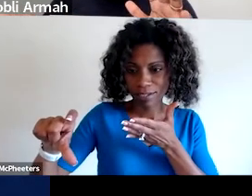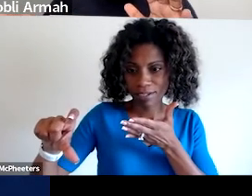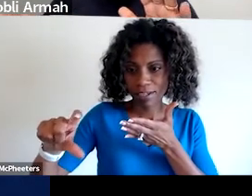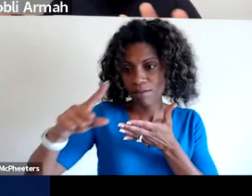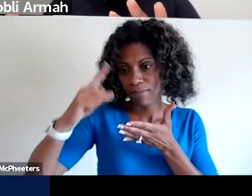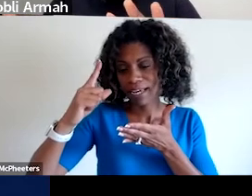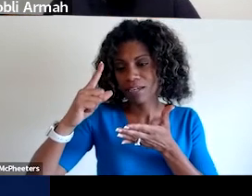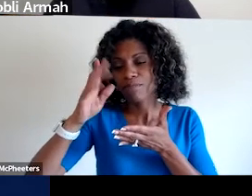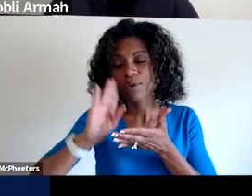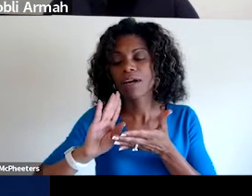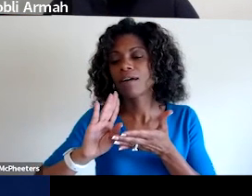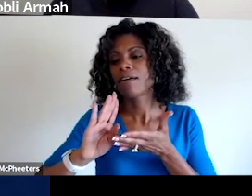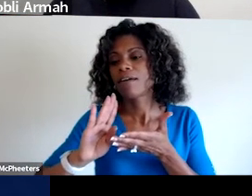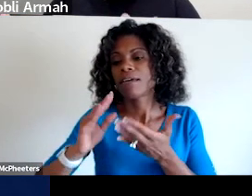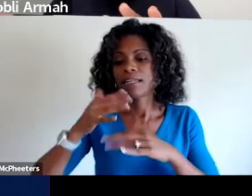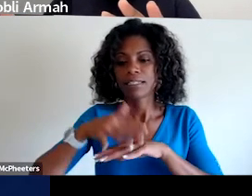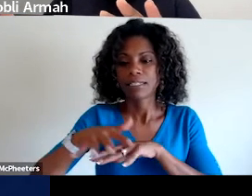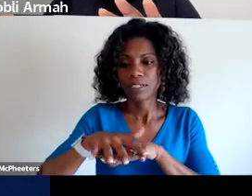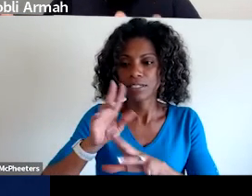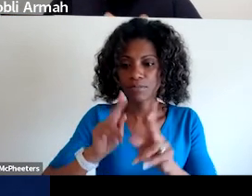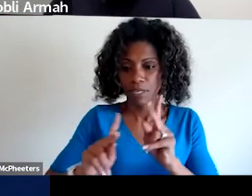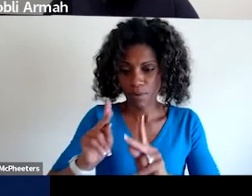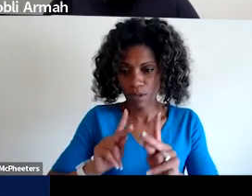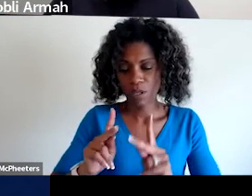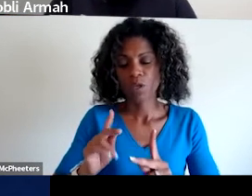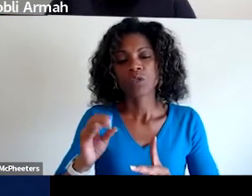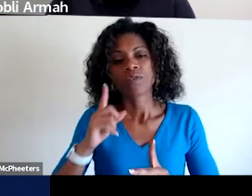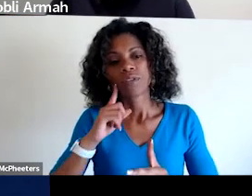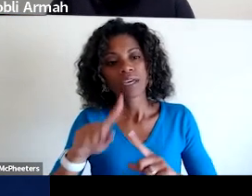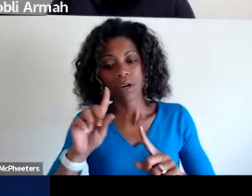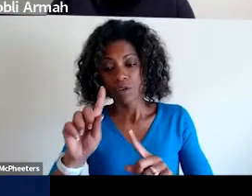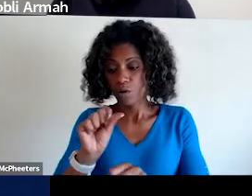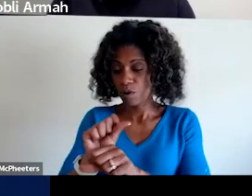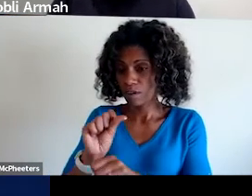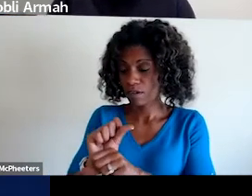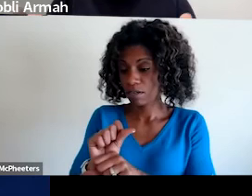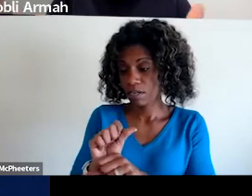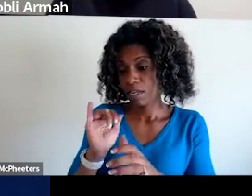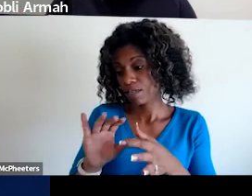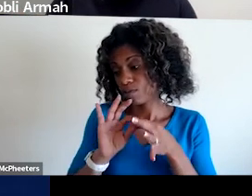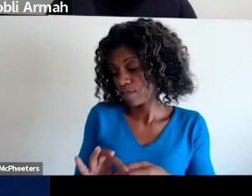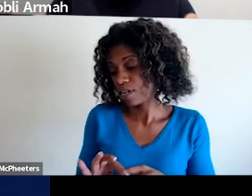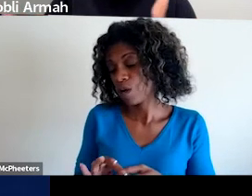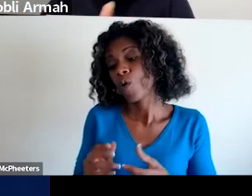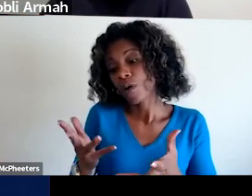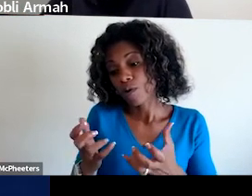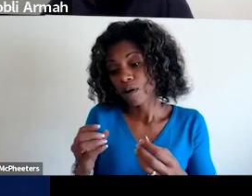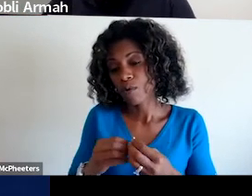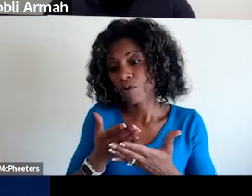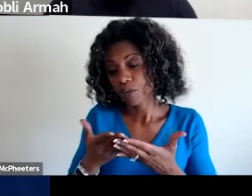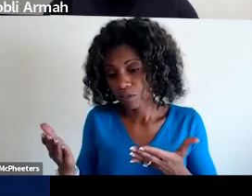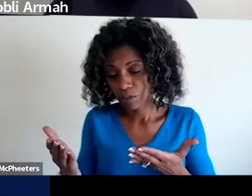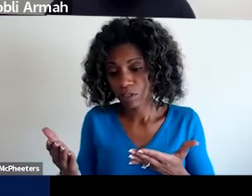And so when you think about the mission-driven work of your organizations, that's what it is about. Like we want more resources to go